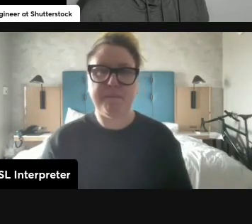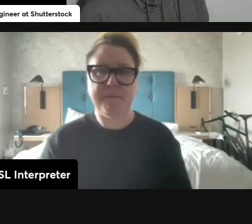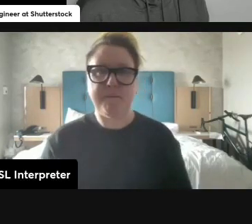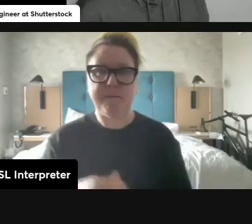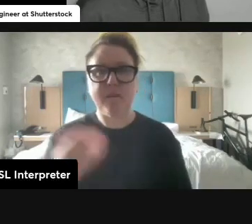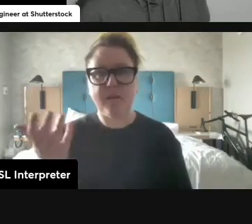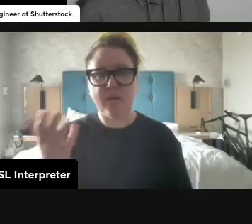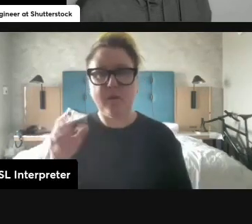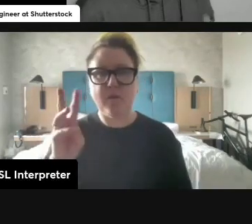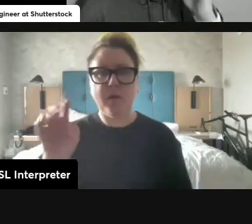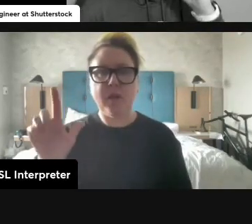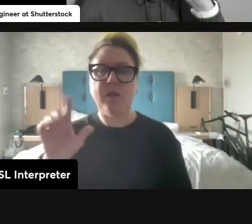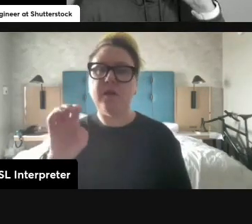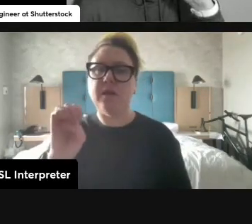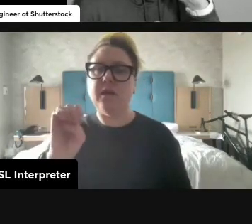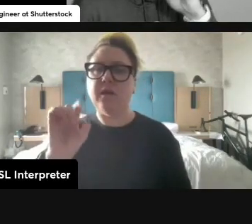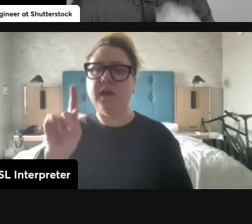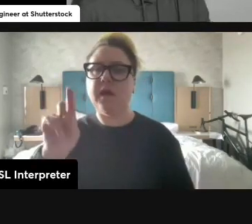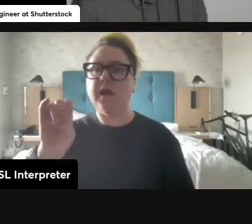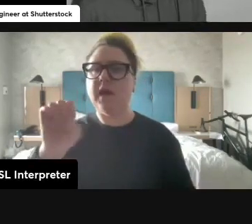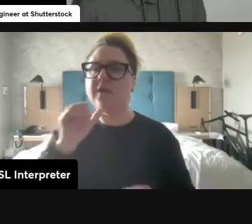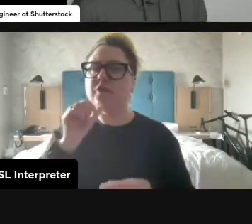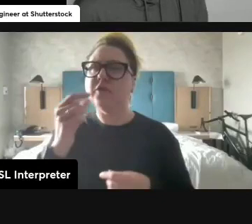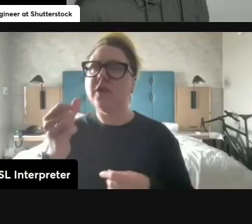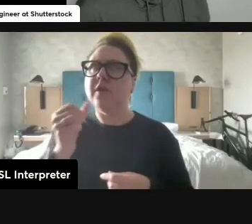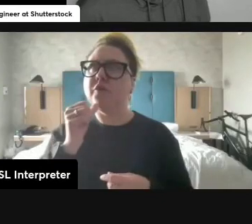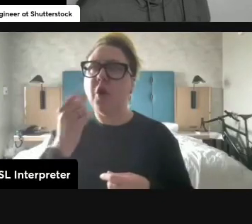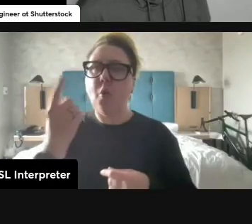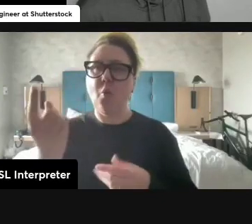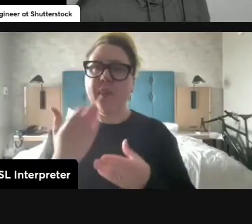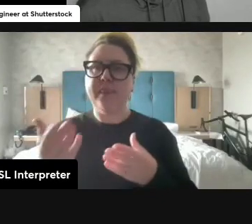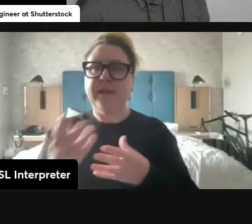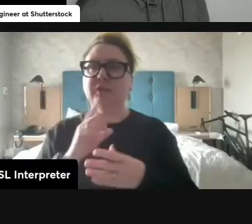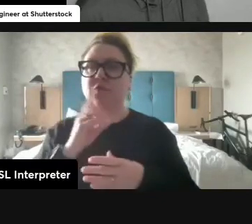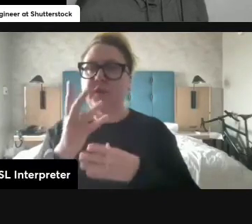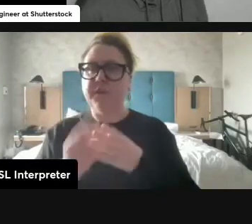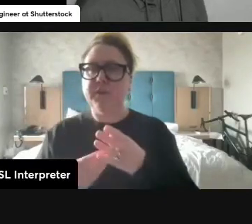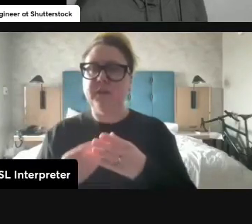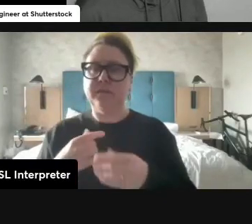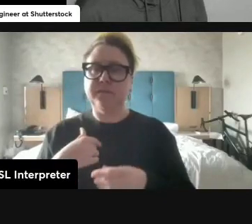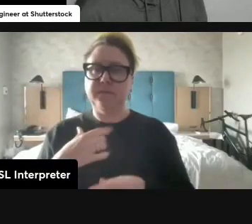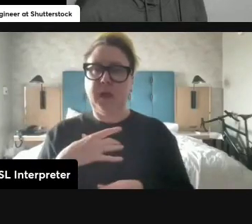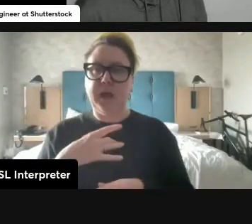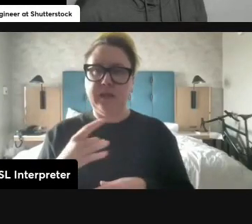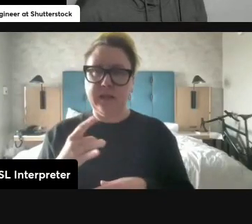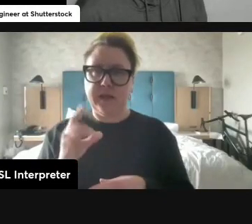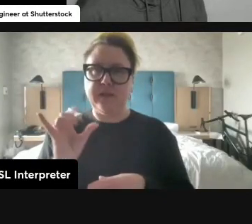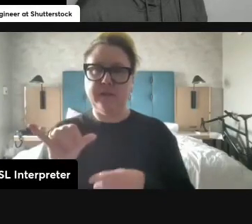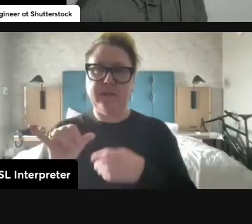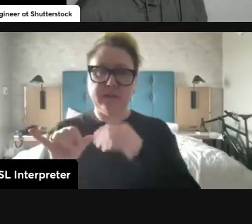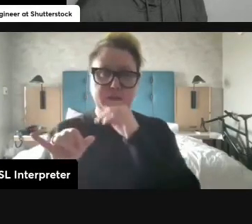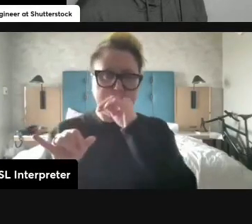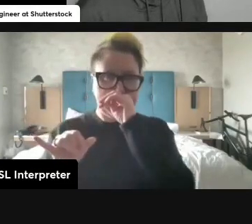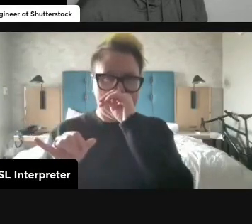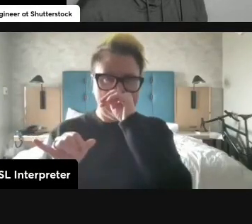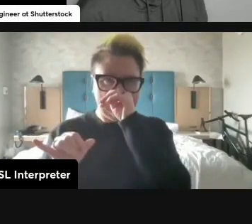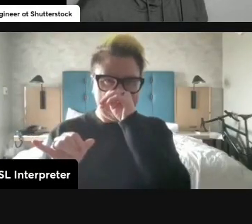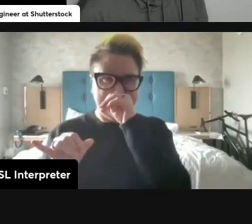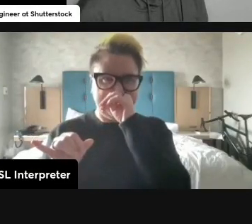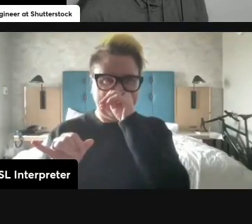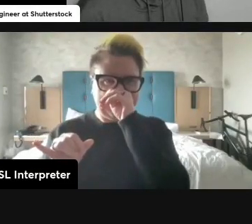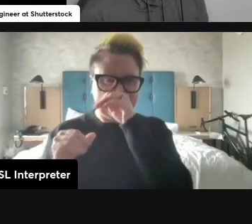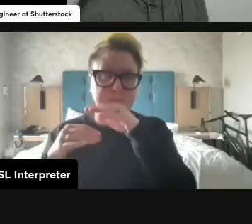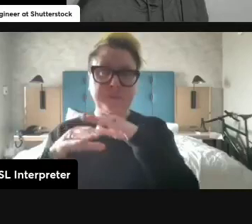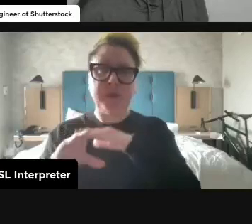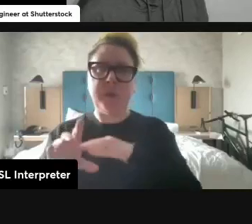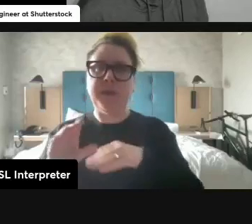Well, I wouldn't say there's any one thing that's really missing. I like that this is coming in on the heels of the new